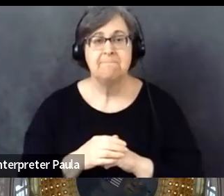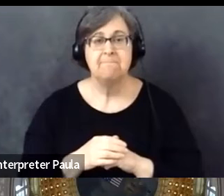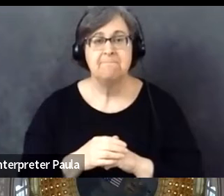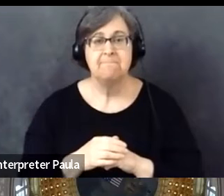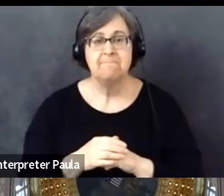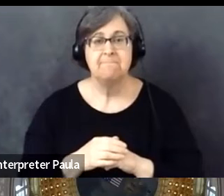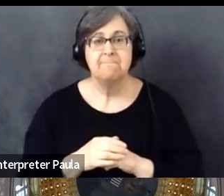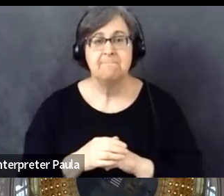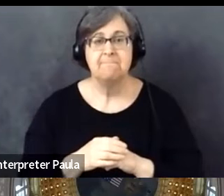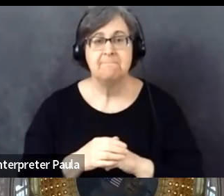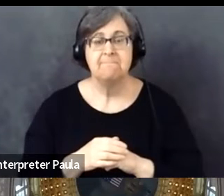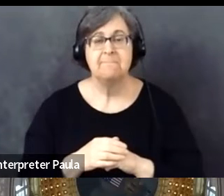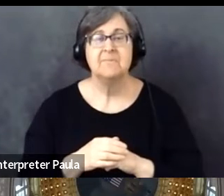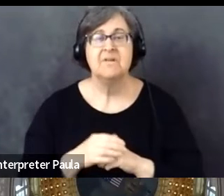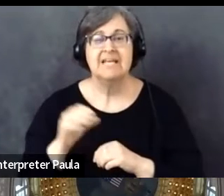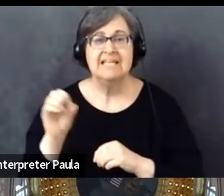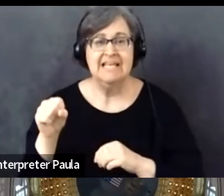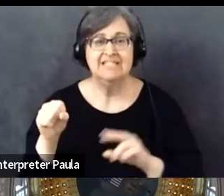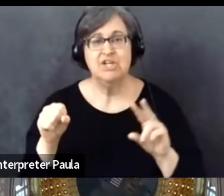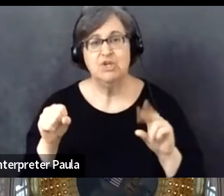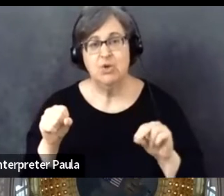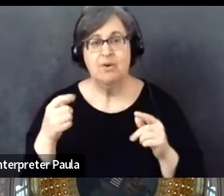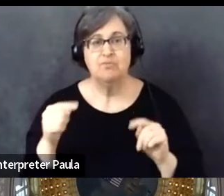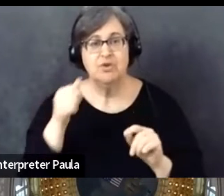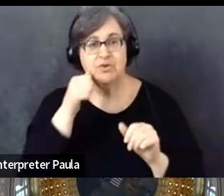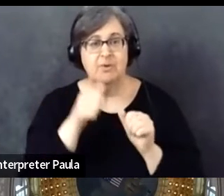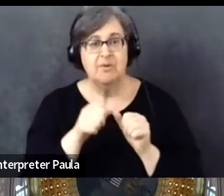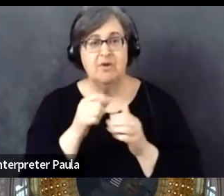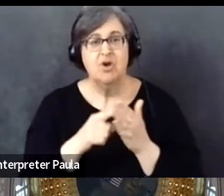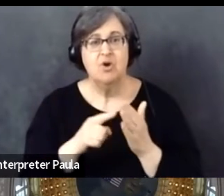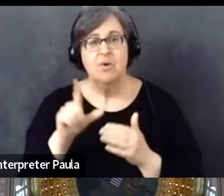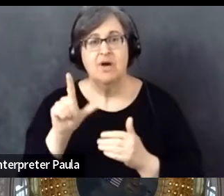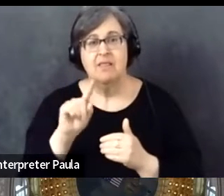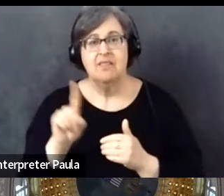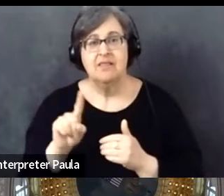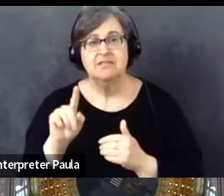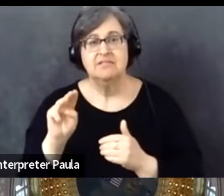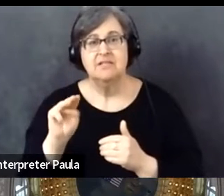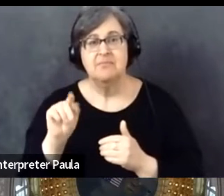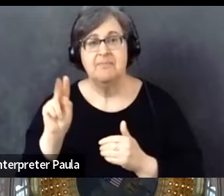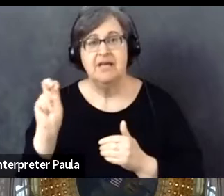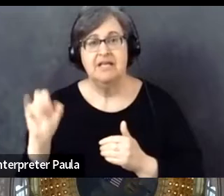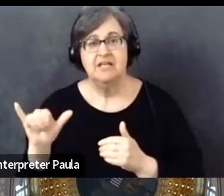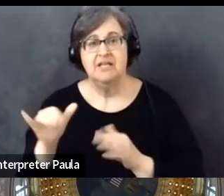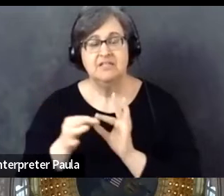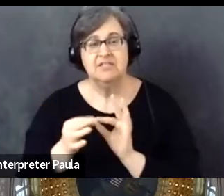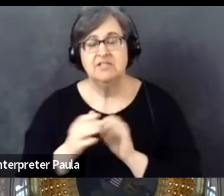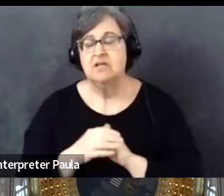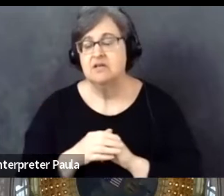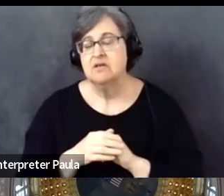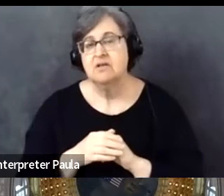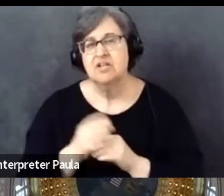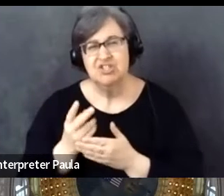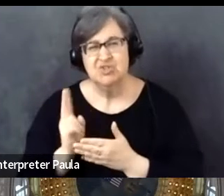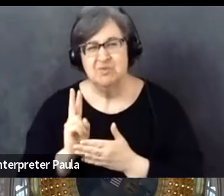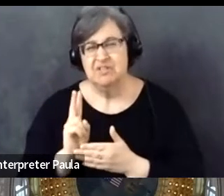So yes and no. I'm trying to remember what Liz Matney said in a meeting that I was at a couple weeks ago. They're